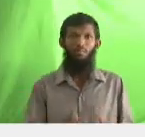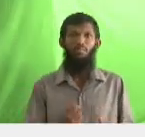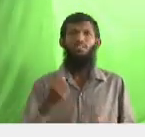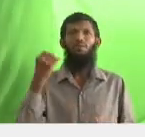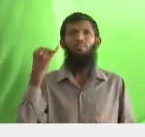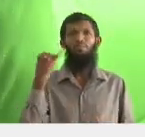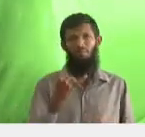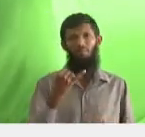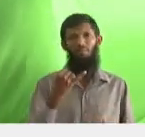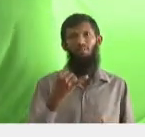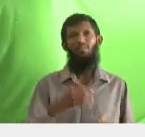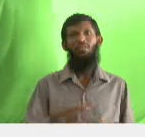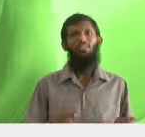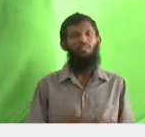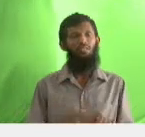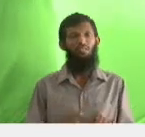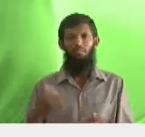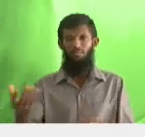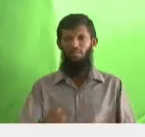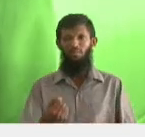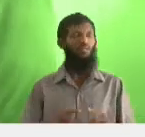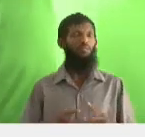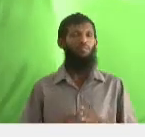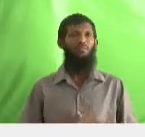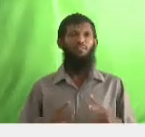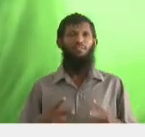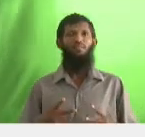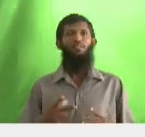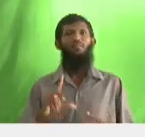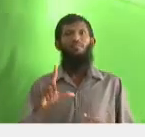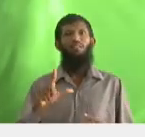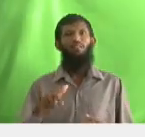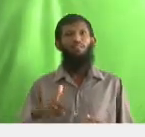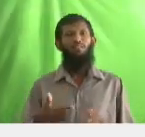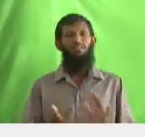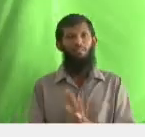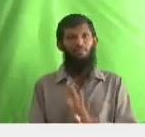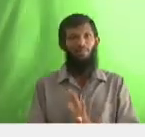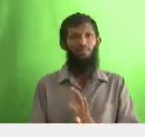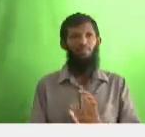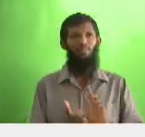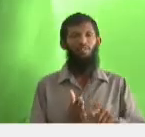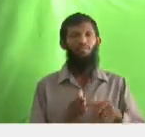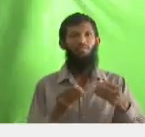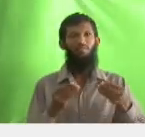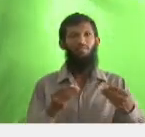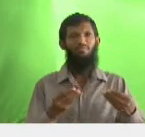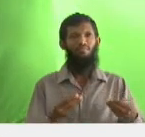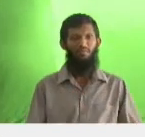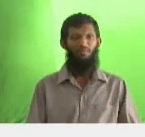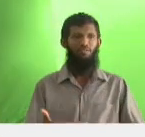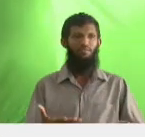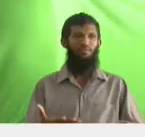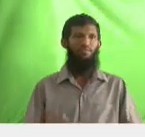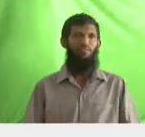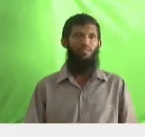is earned by haram and prohibited means, that joy is only temporary, it will not last. This is